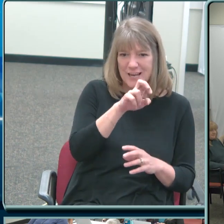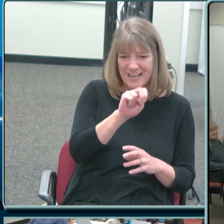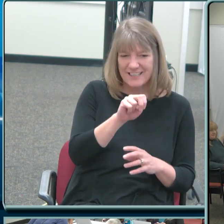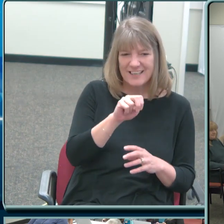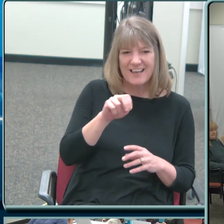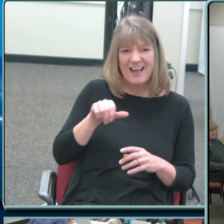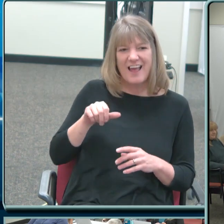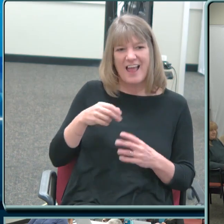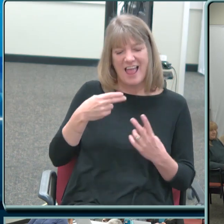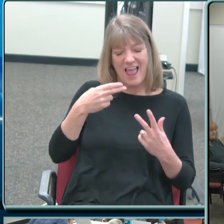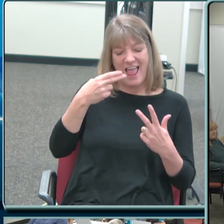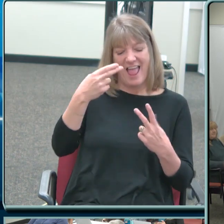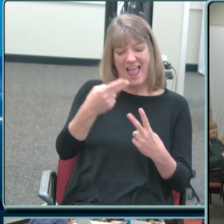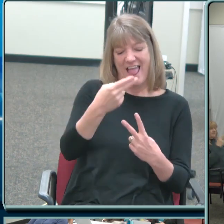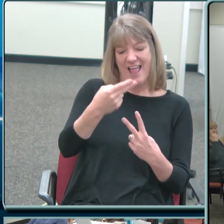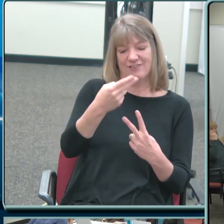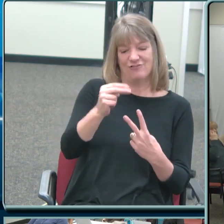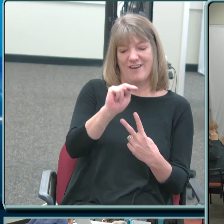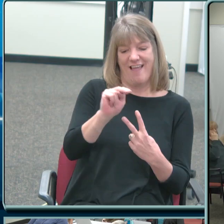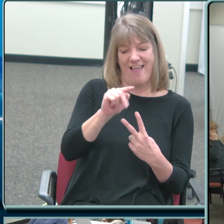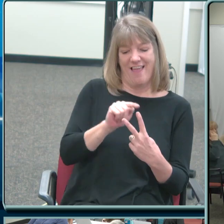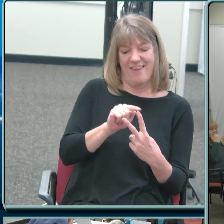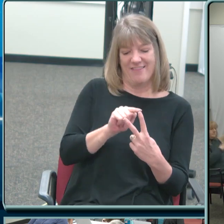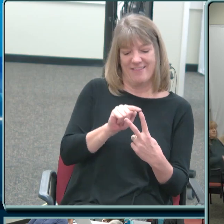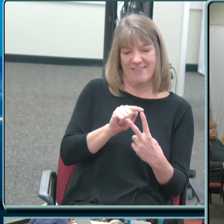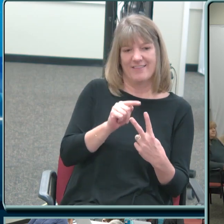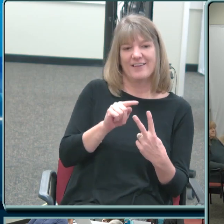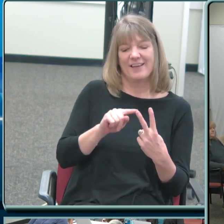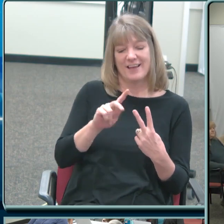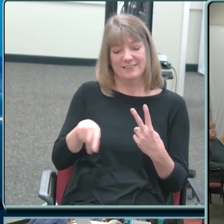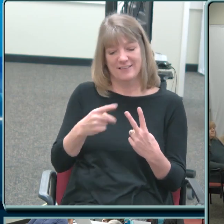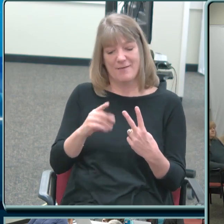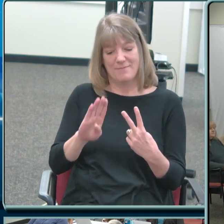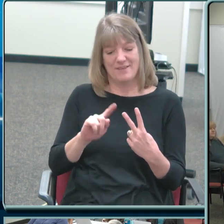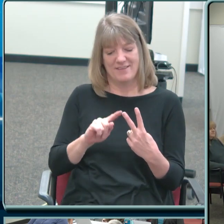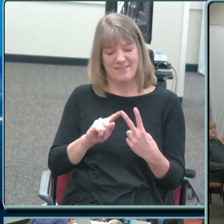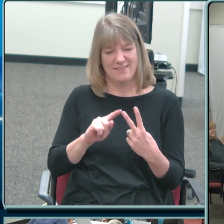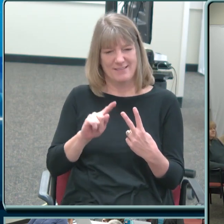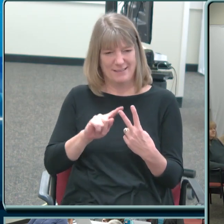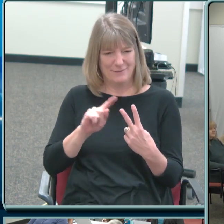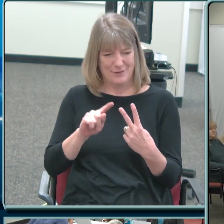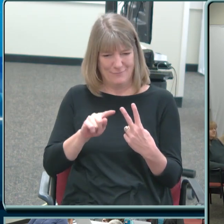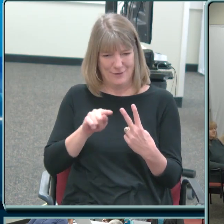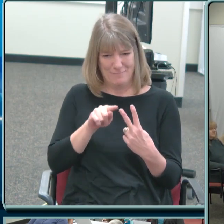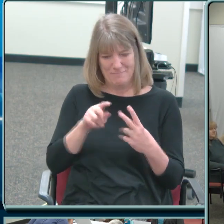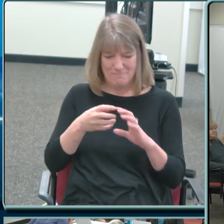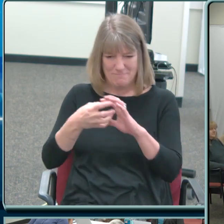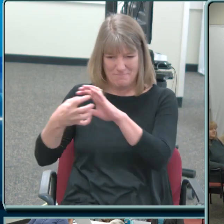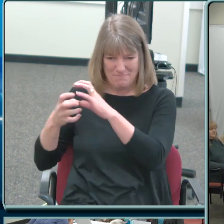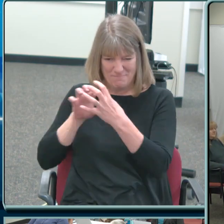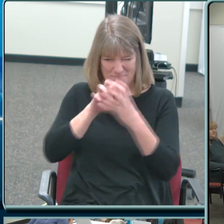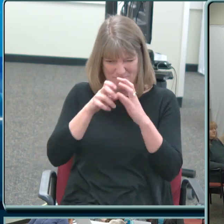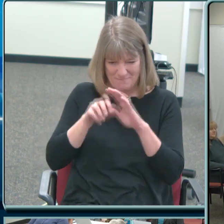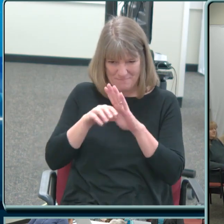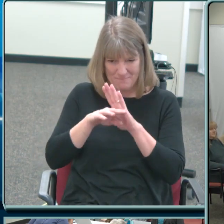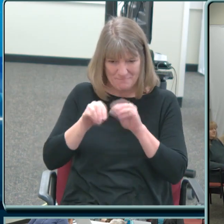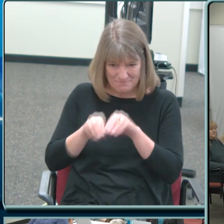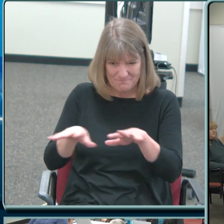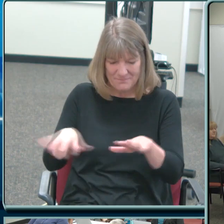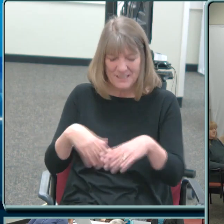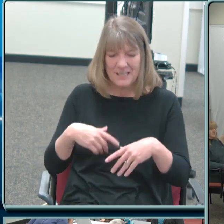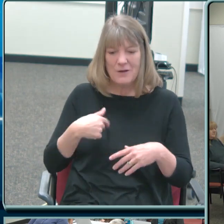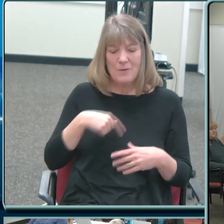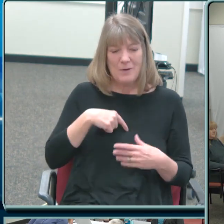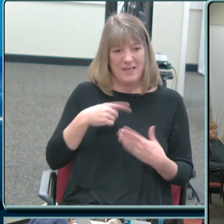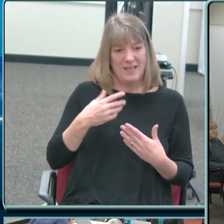alphabet soup, H and N. And then there's a type B, which also has a couple of different strains that circulate every season. So we